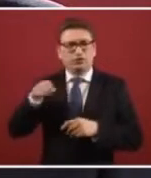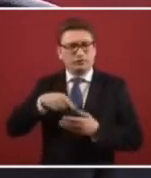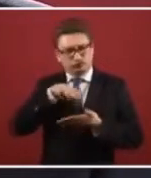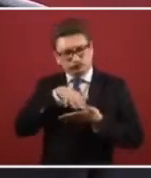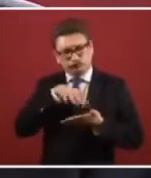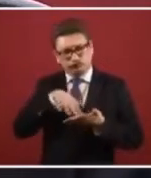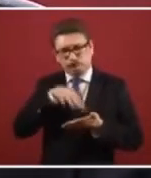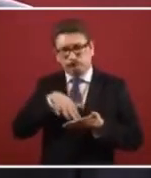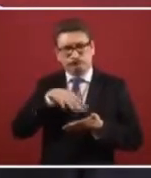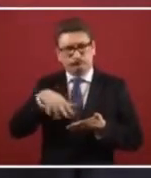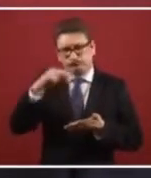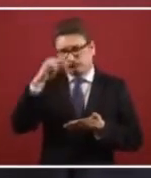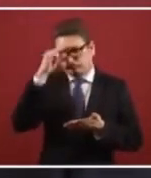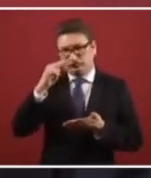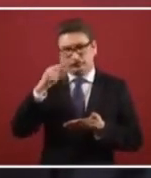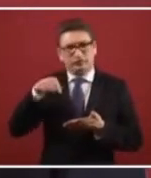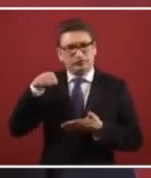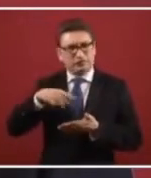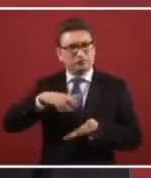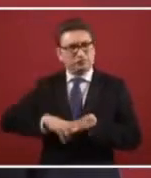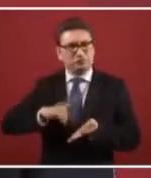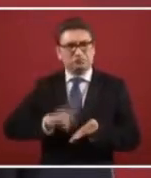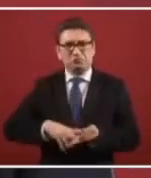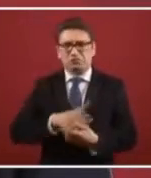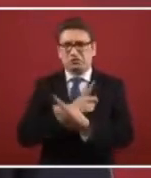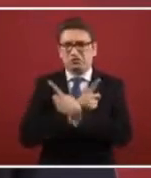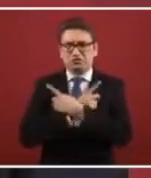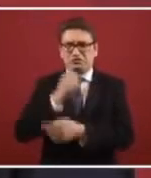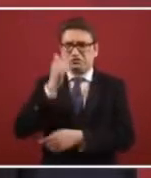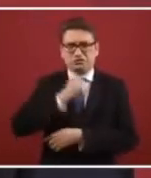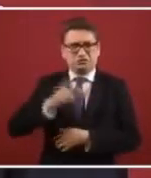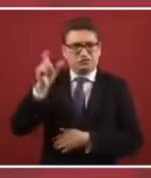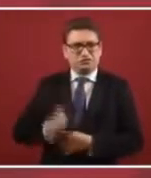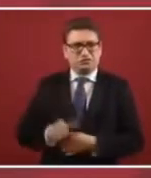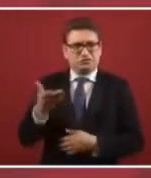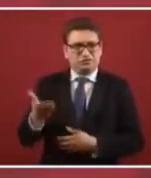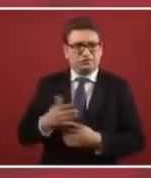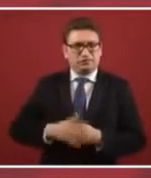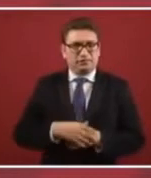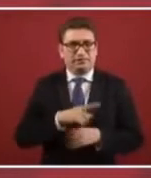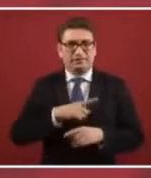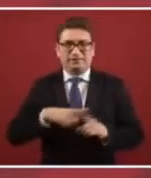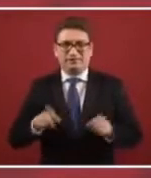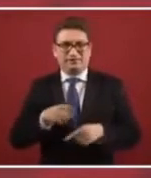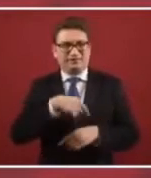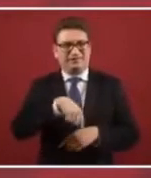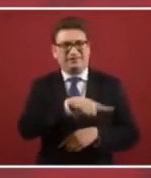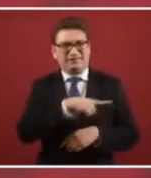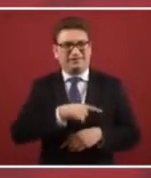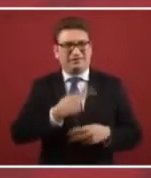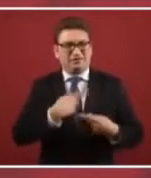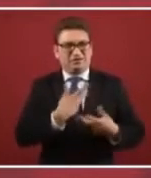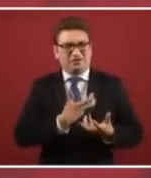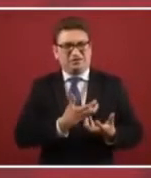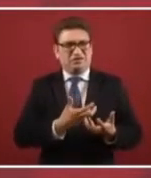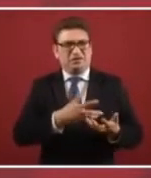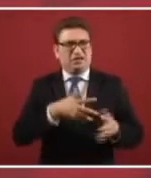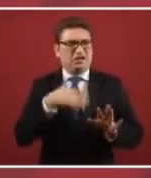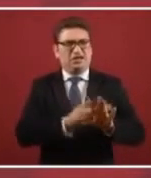blind by reading so much and to maintain his principles with dignity but how